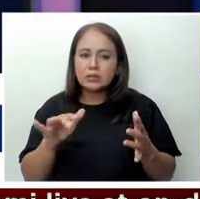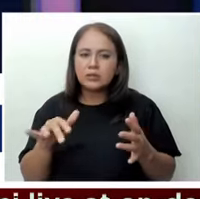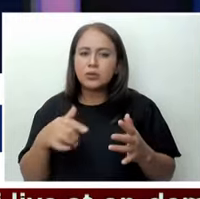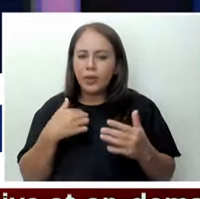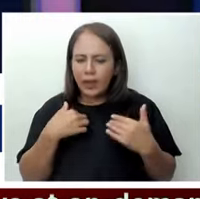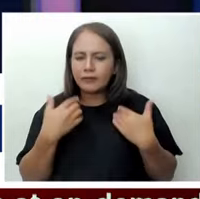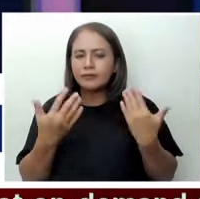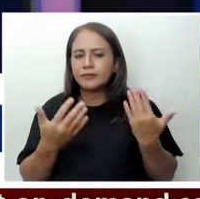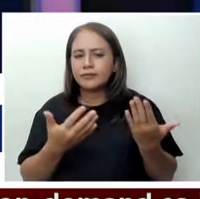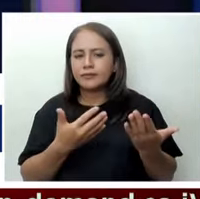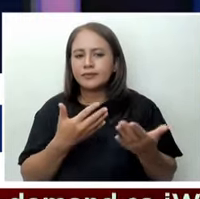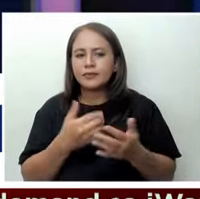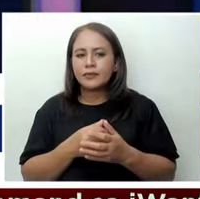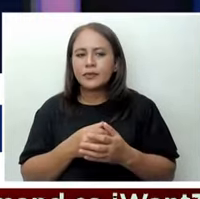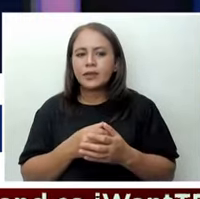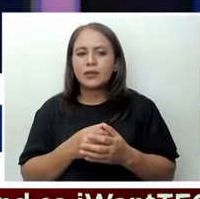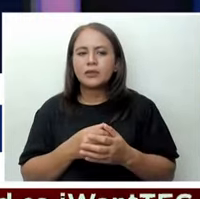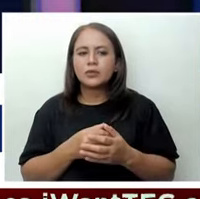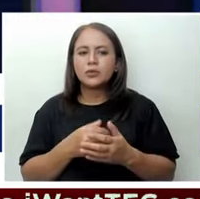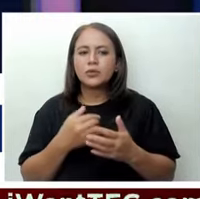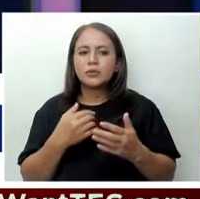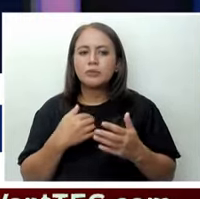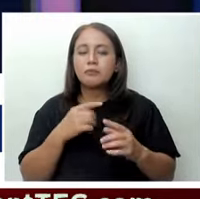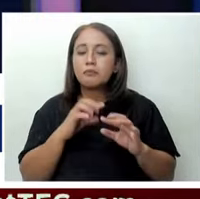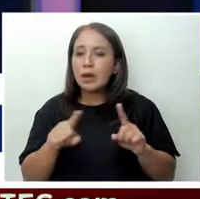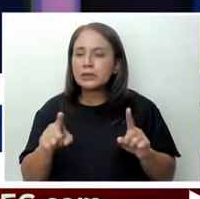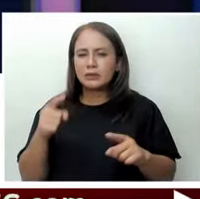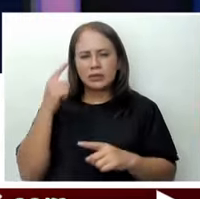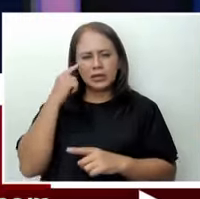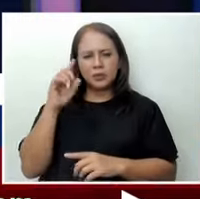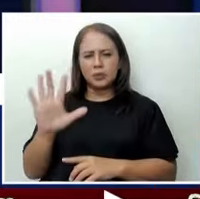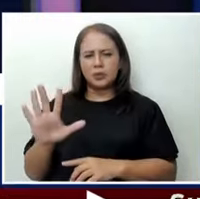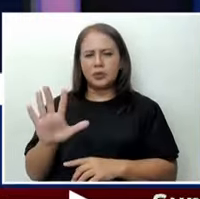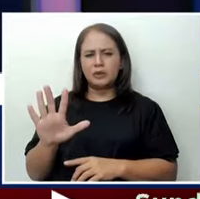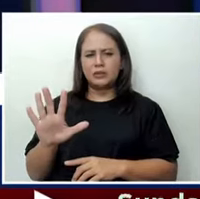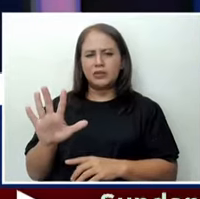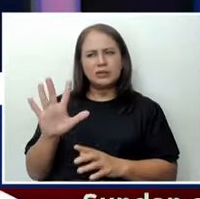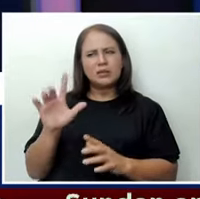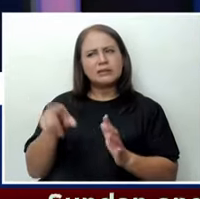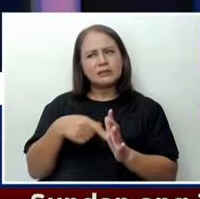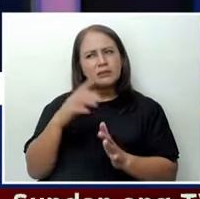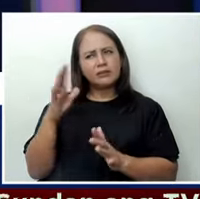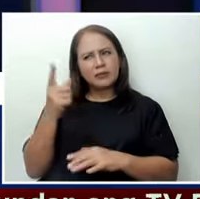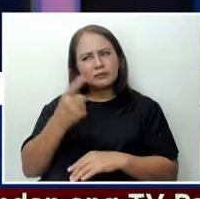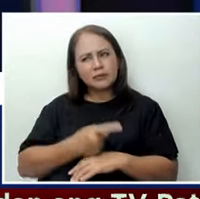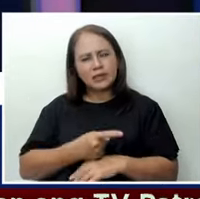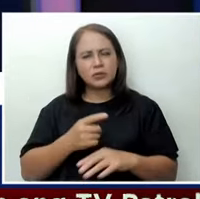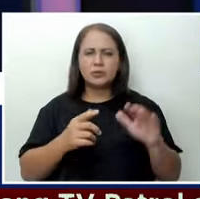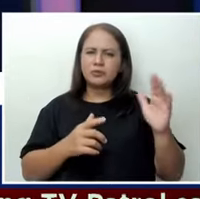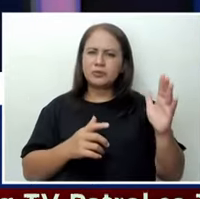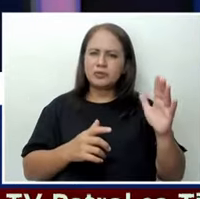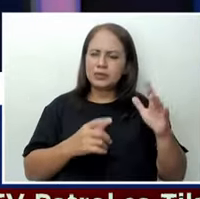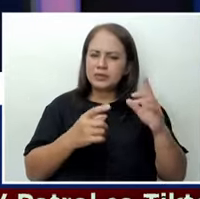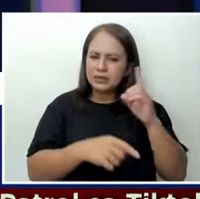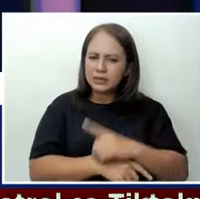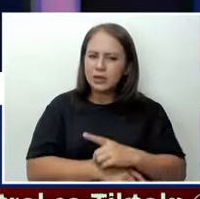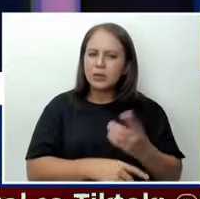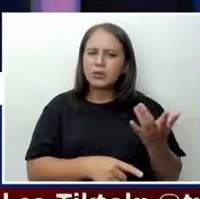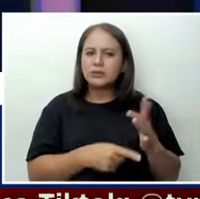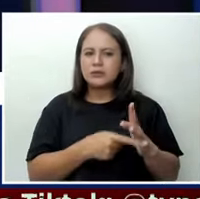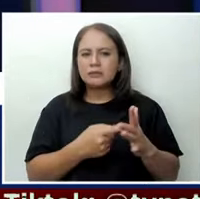the cost of operations to how they, but if they think, okay, sometimes it takes 5 days, sometimes it takes 15 days, and sometimes it goes into a black